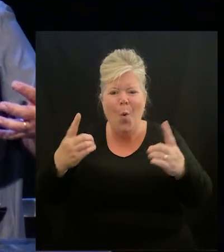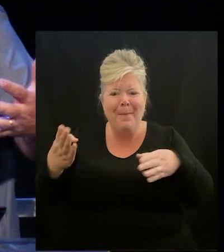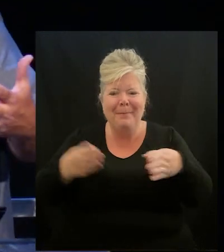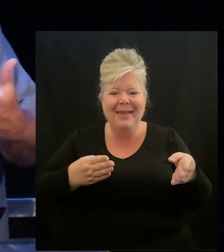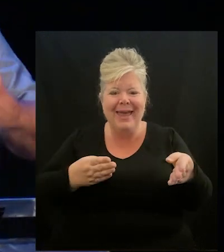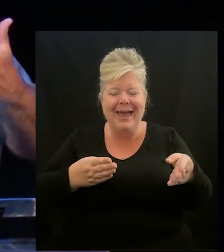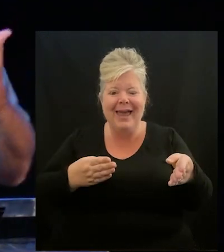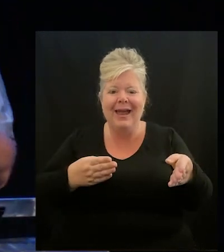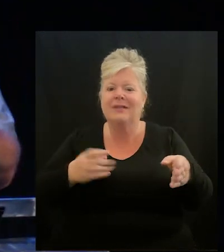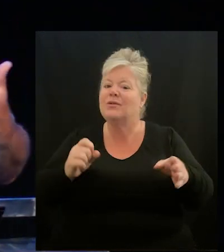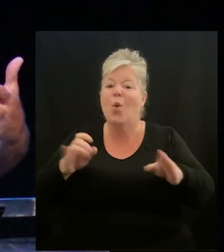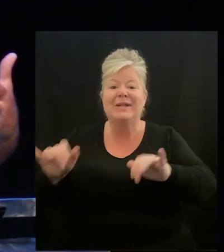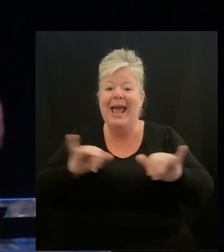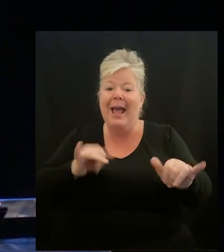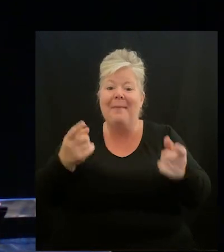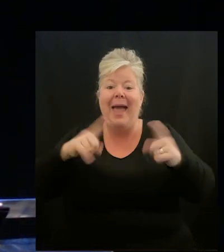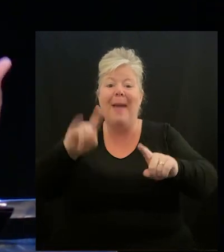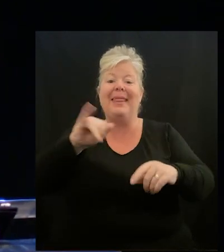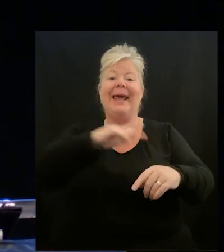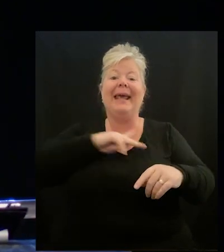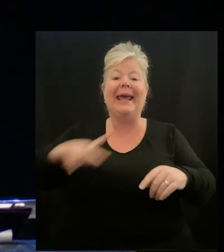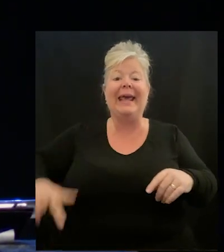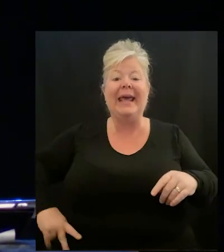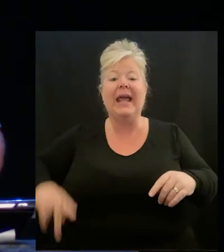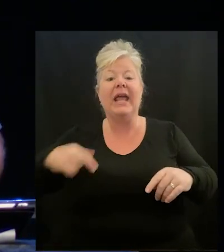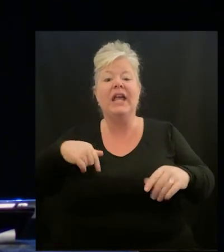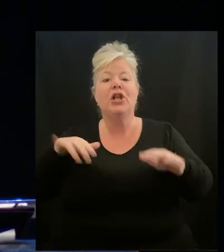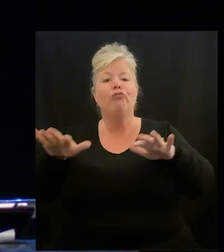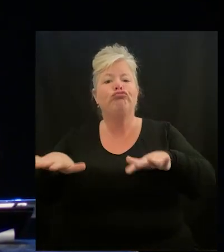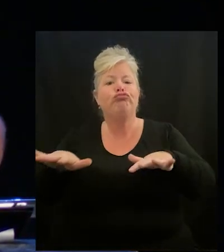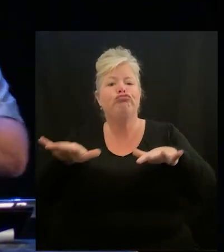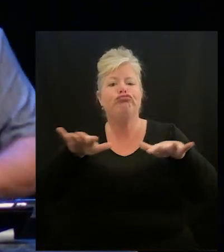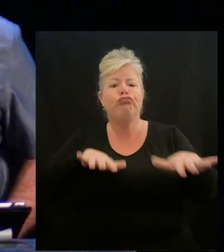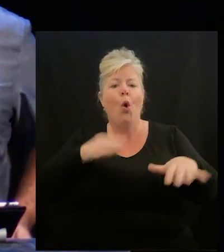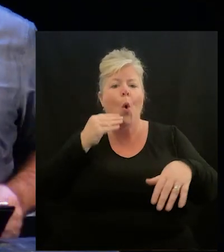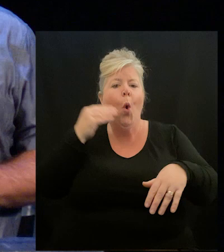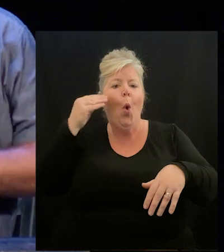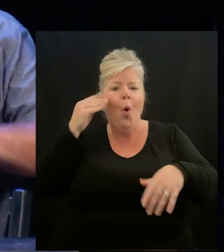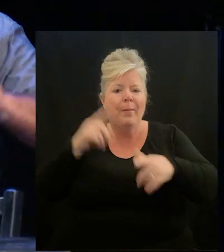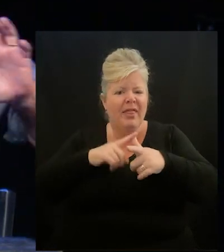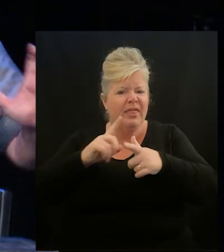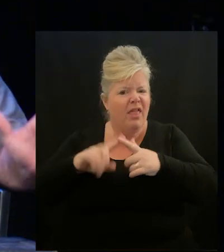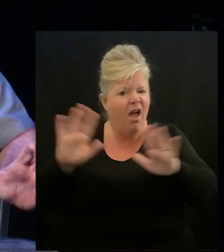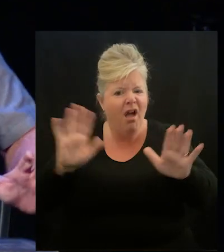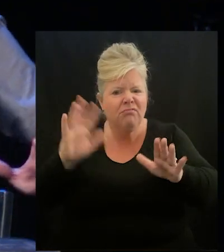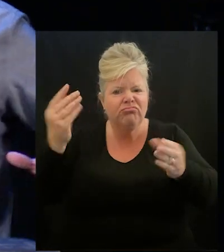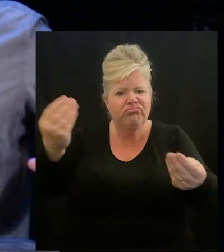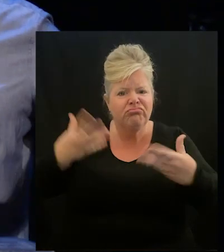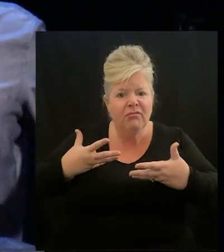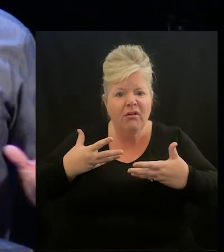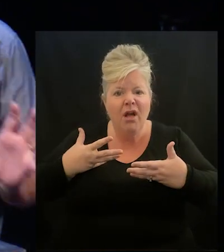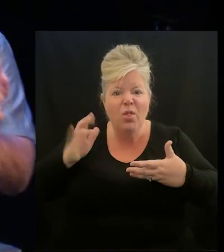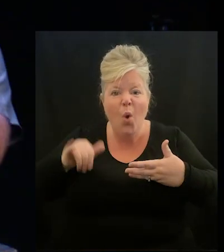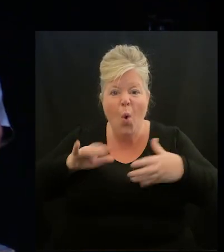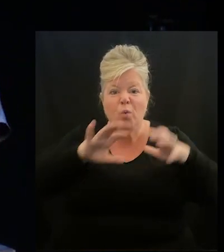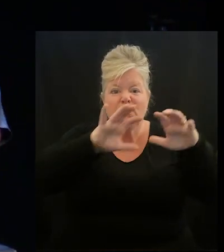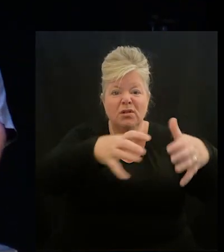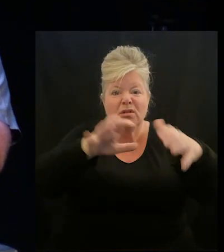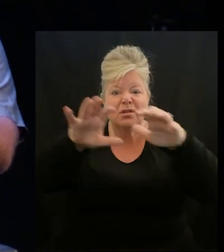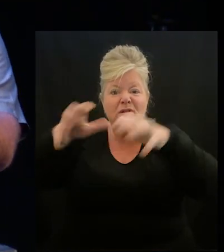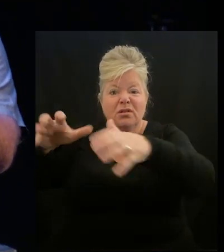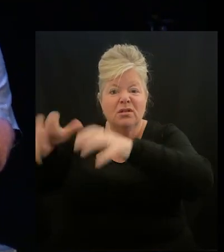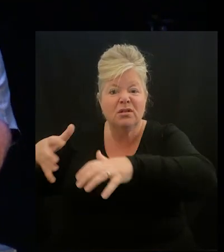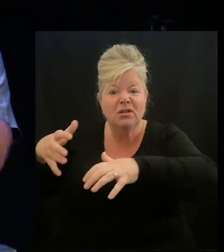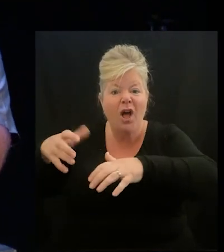just, he's just chilling in his home in Jerusalem, and then all of a sudden he gets word that these nations are